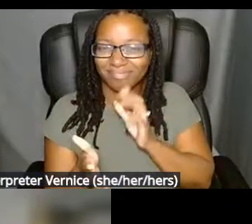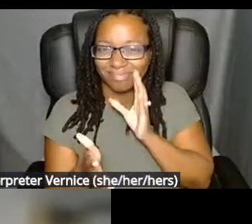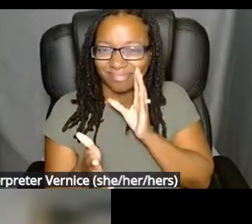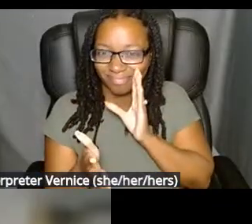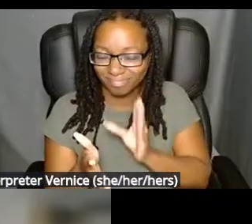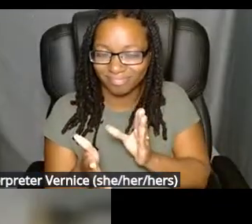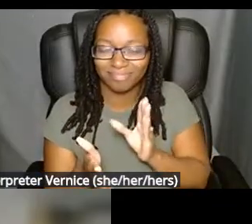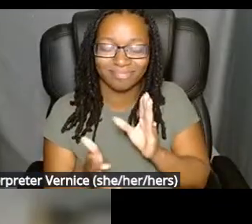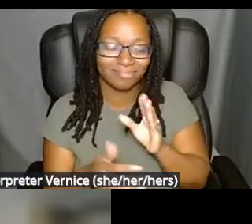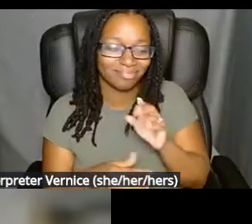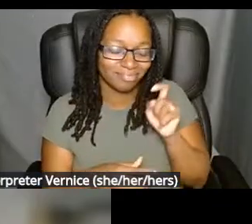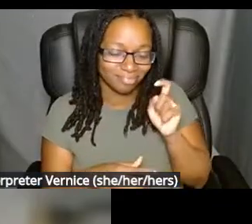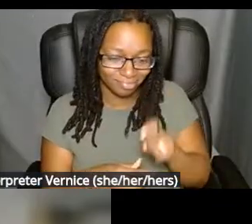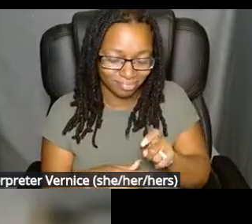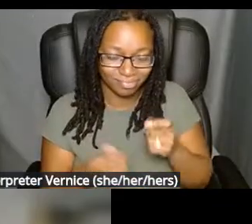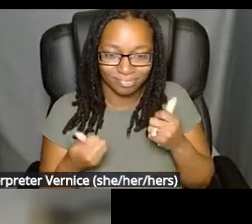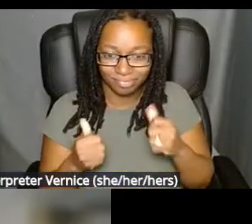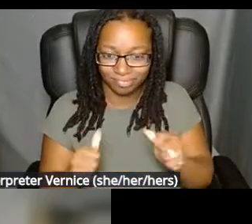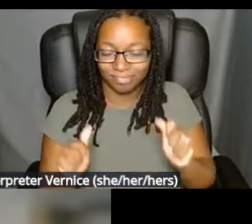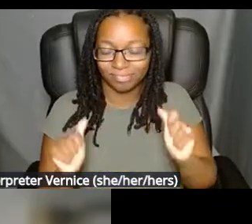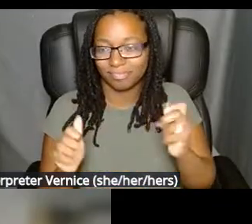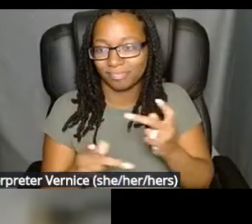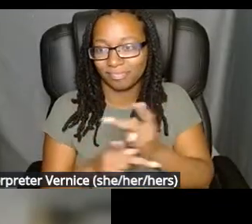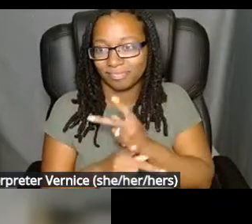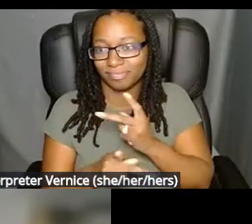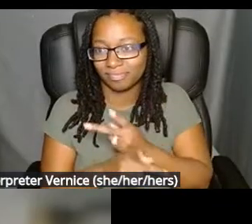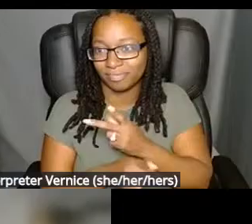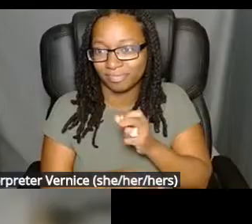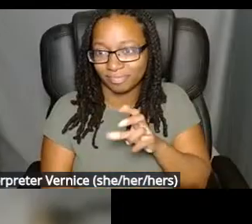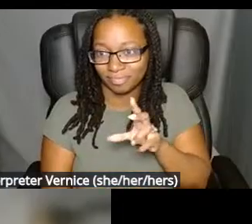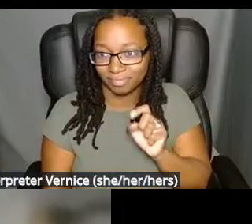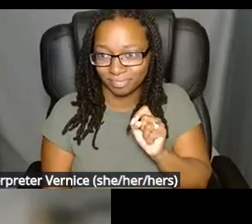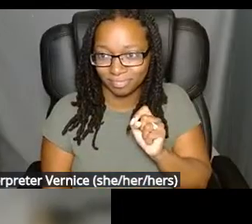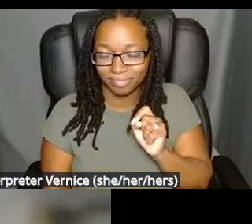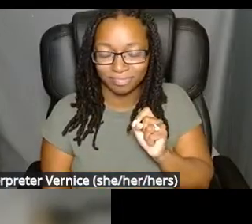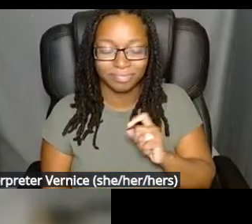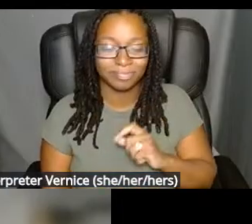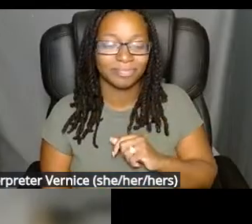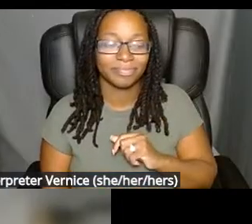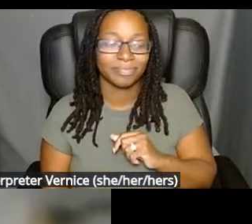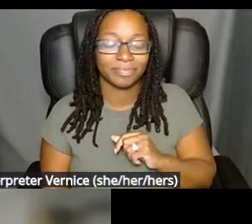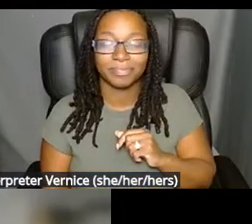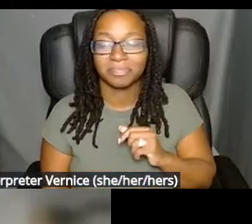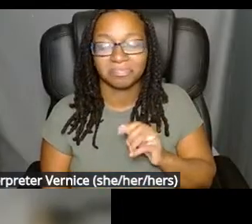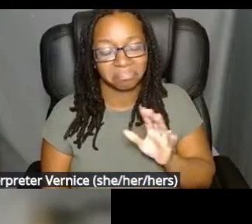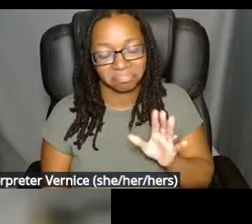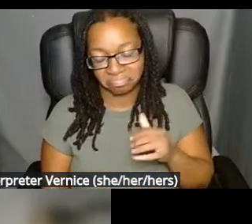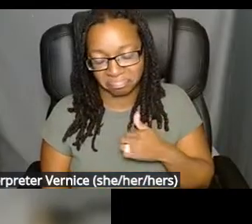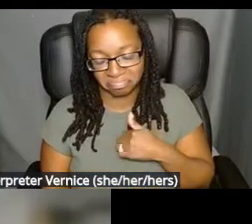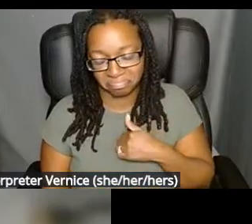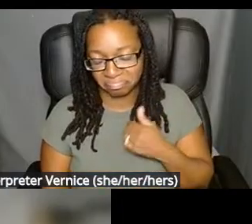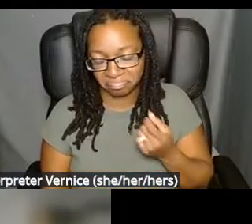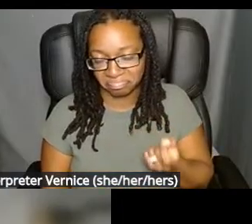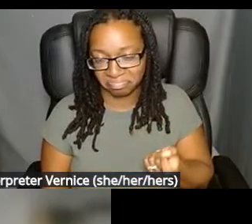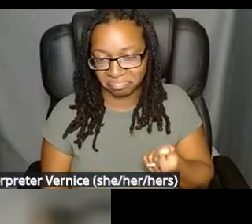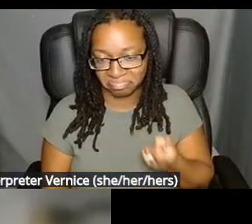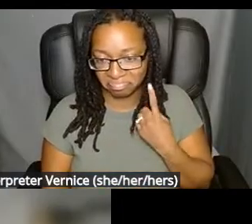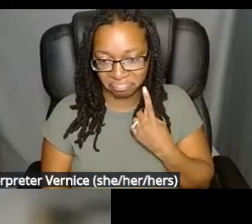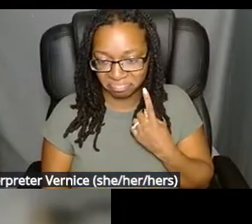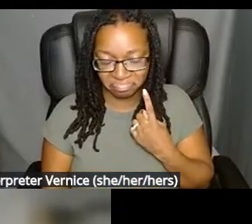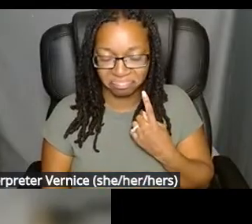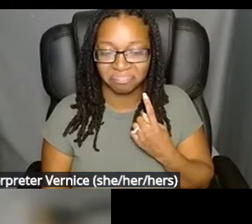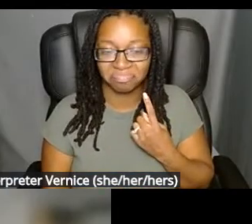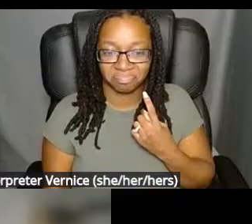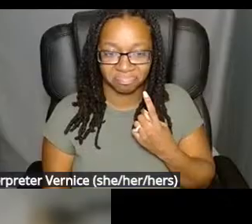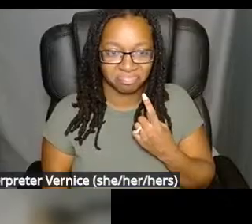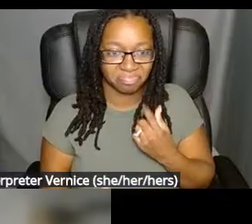have to essentially figure out. And I do understand that things are